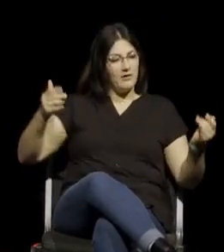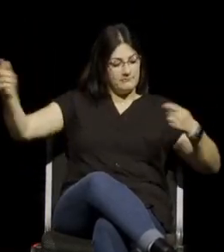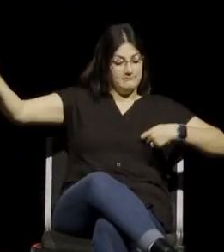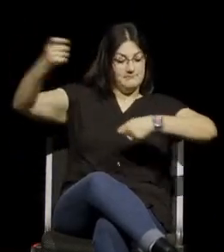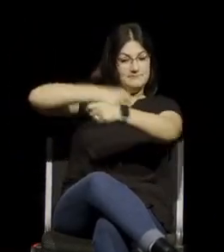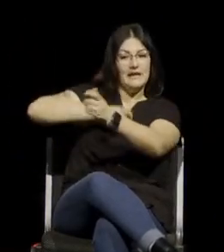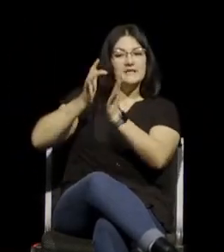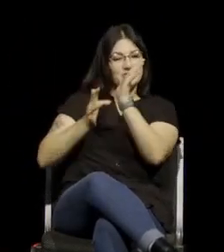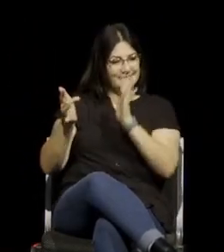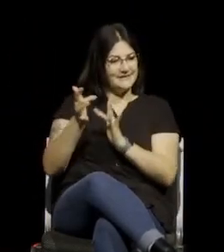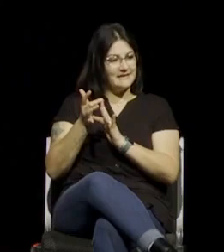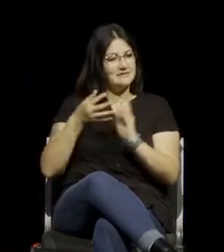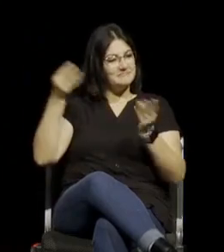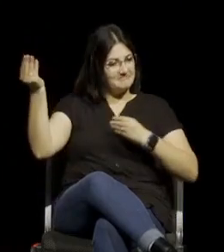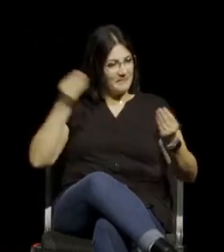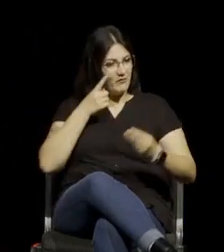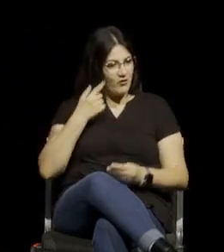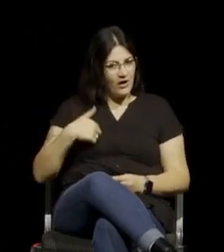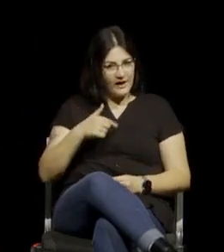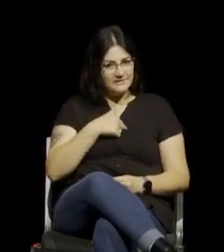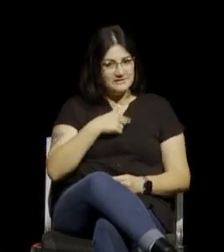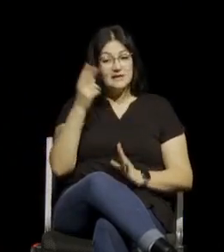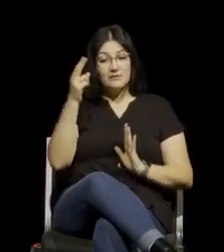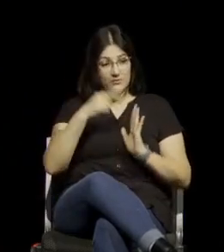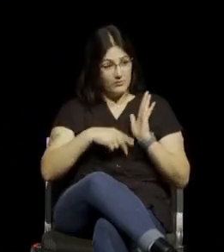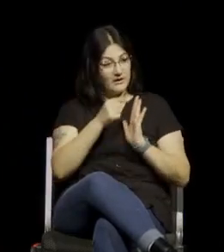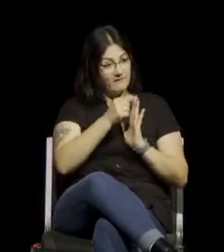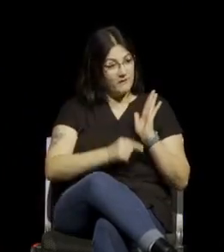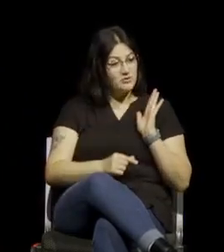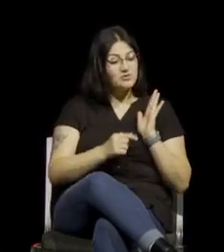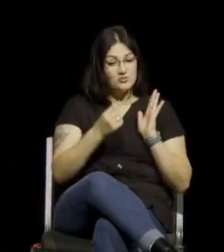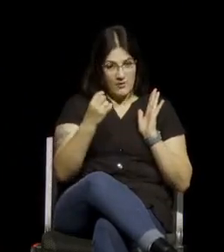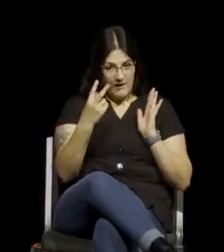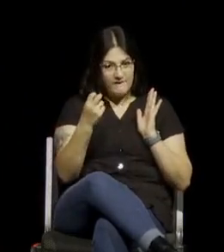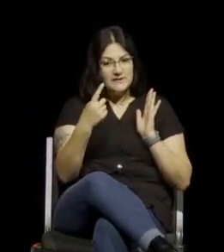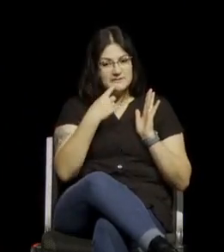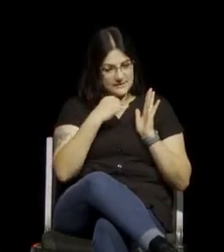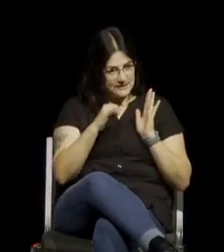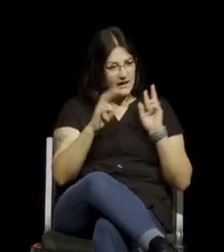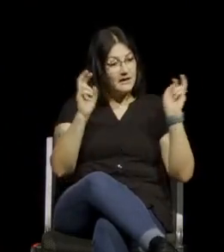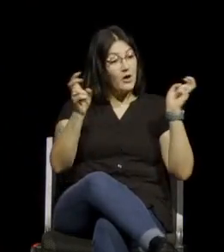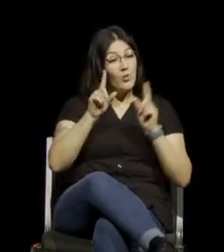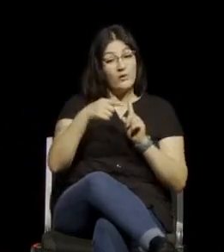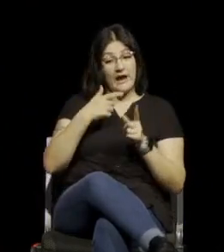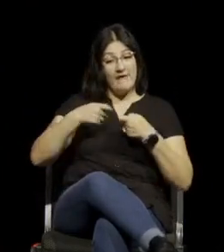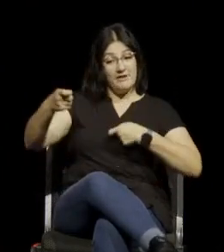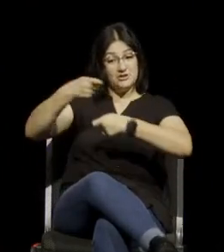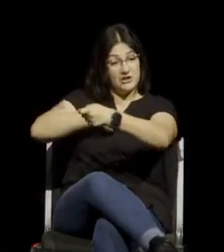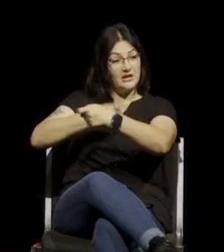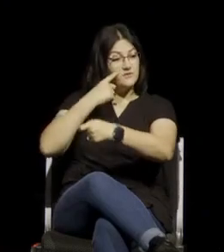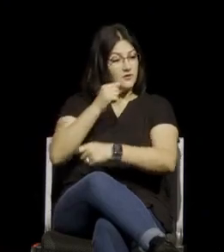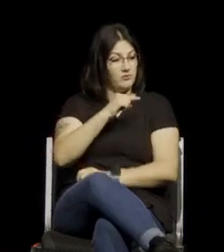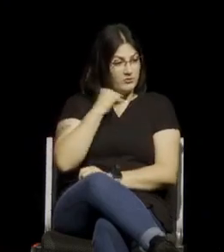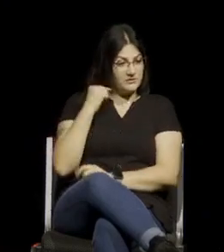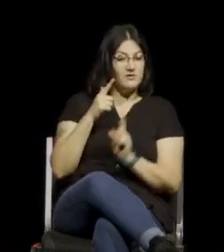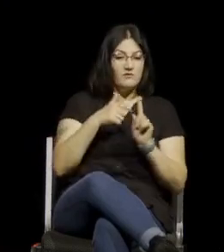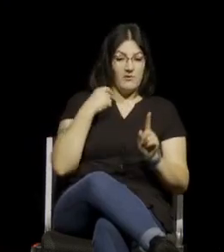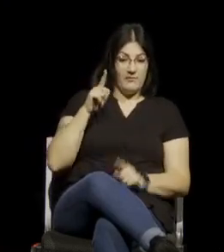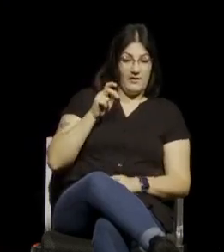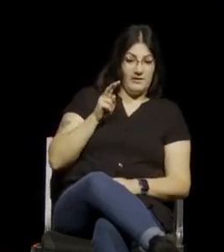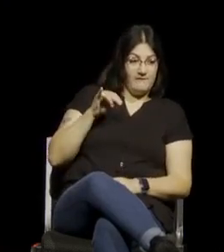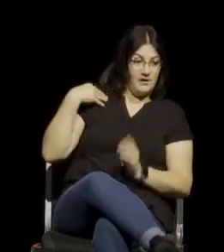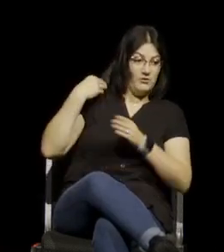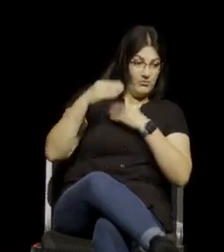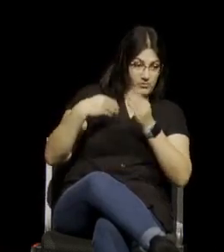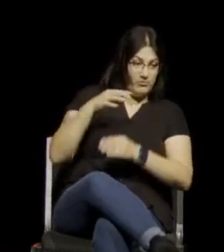behalf. In verse 12, we see evidence of that. The author of Hebrews says, for when there is a change in the priesthood, going from the Levitical priesthood now